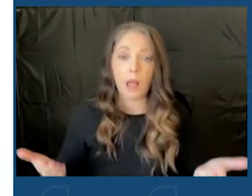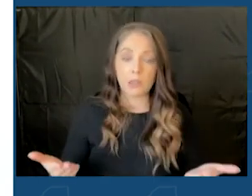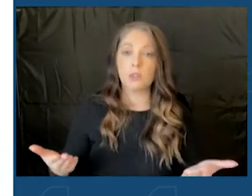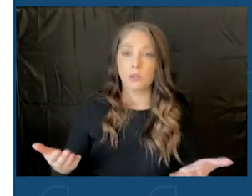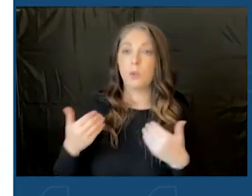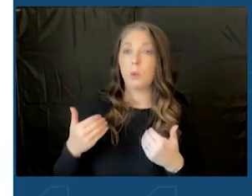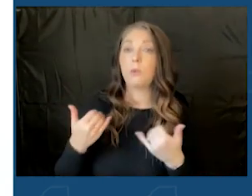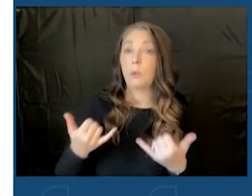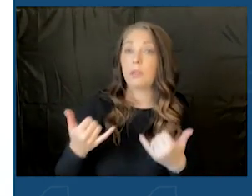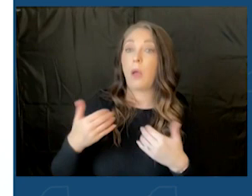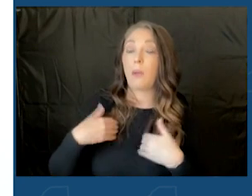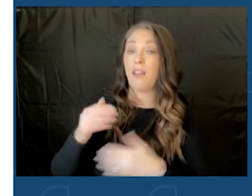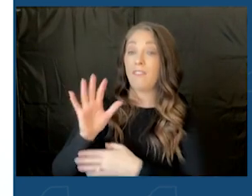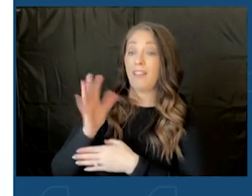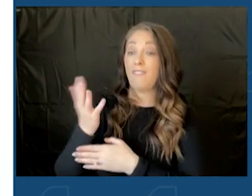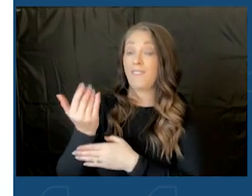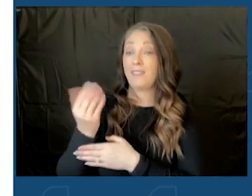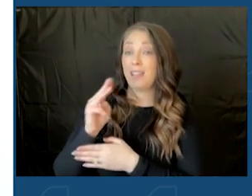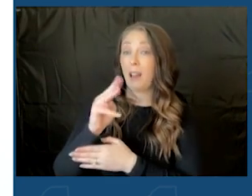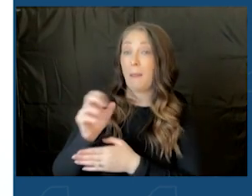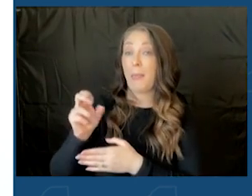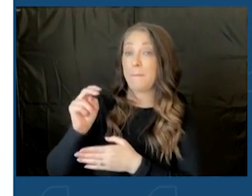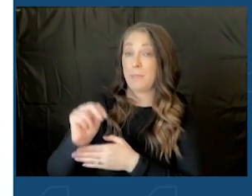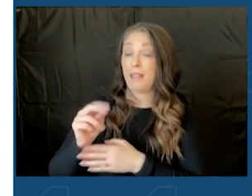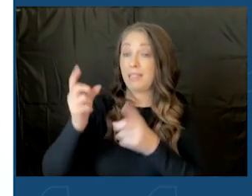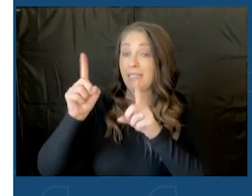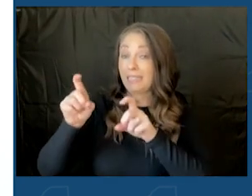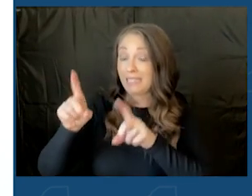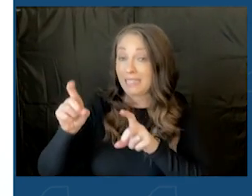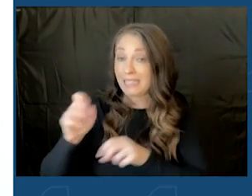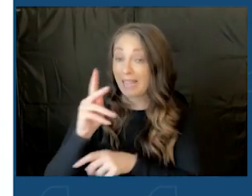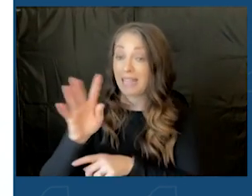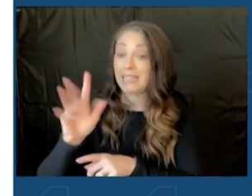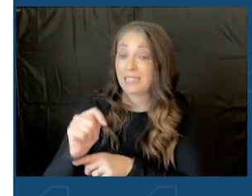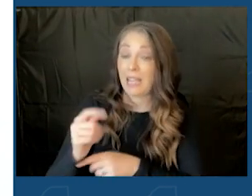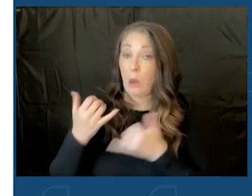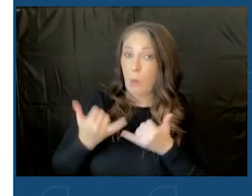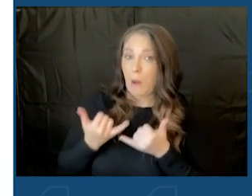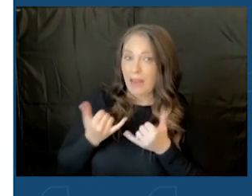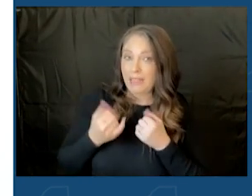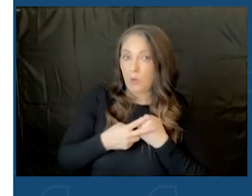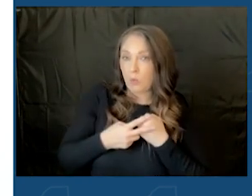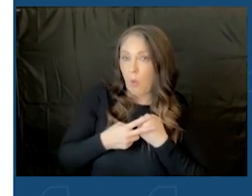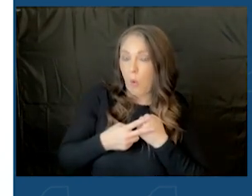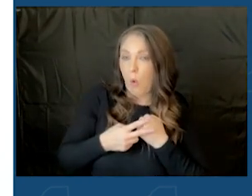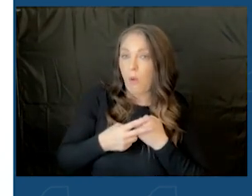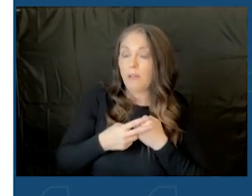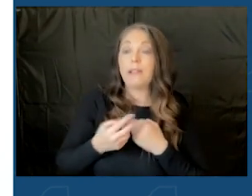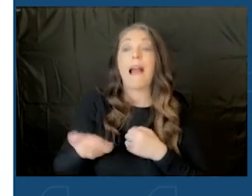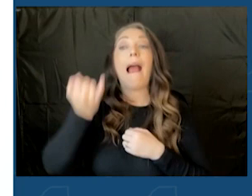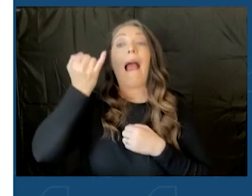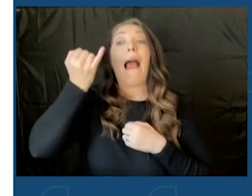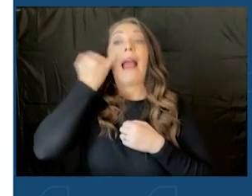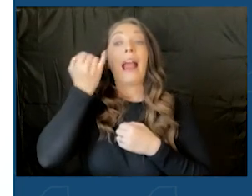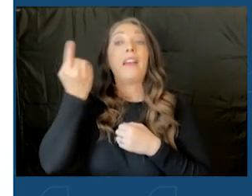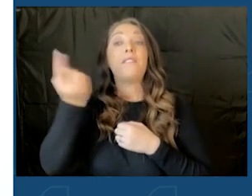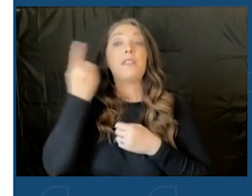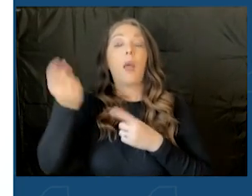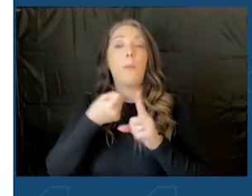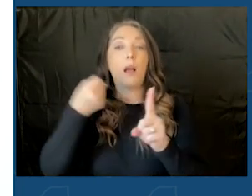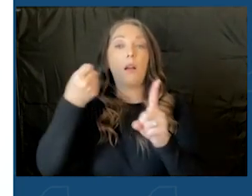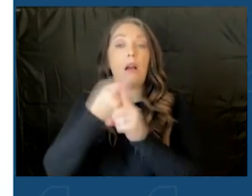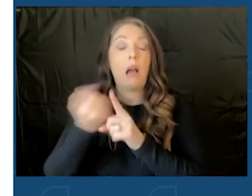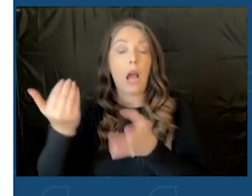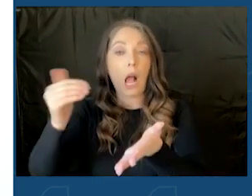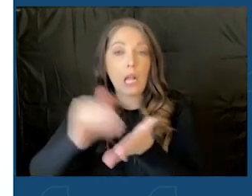in inventory right now to be able to handle any potential surge coming up, because if a surge comes, as we saw last winter, Omicron